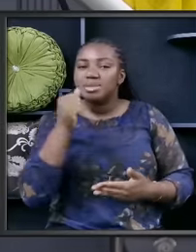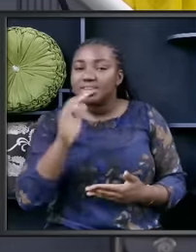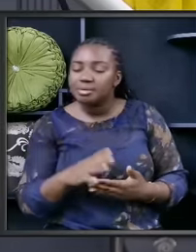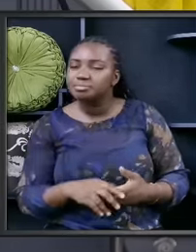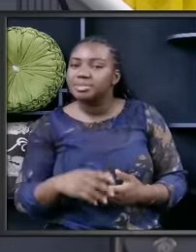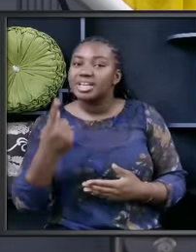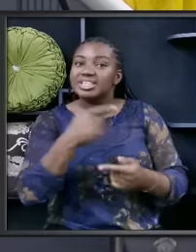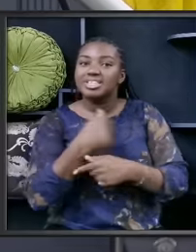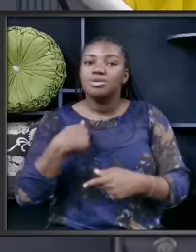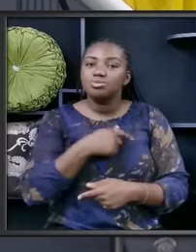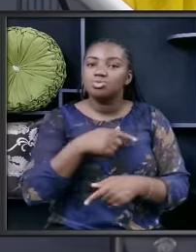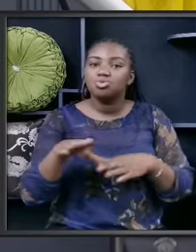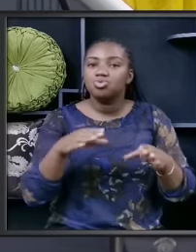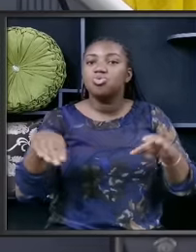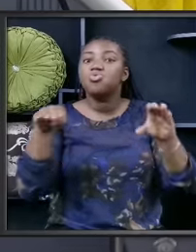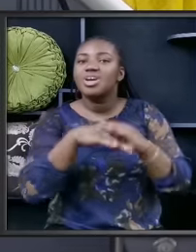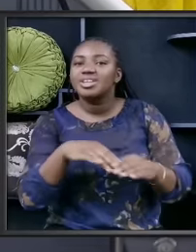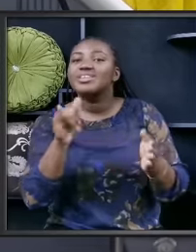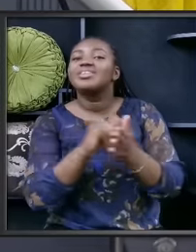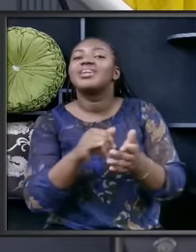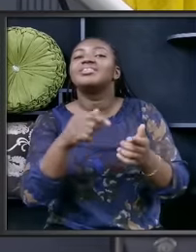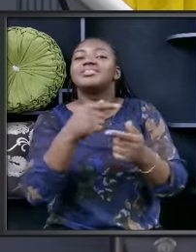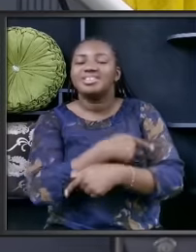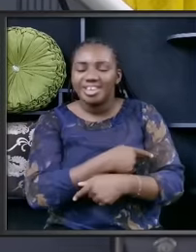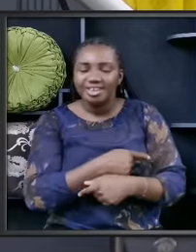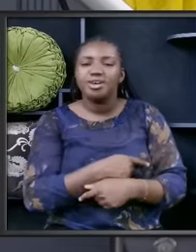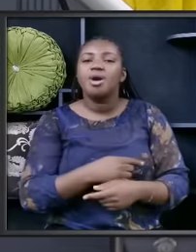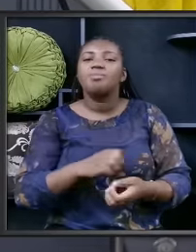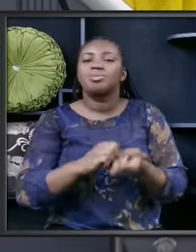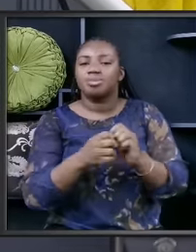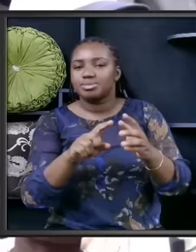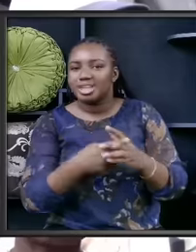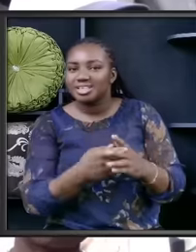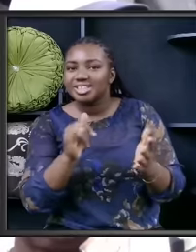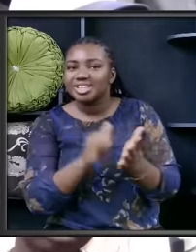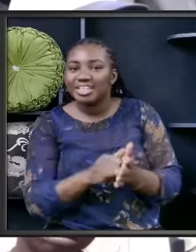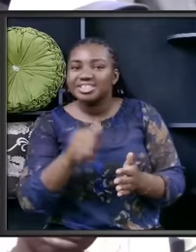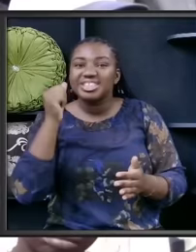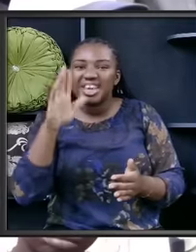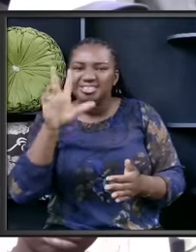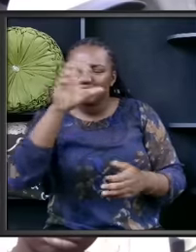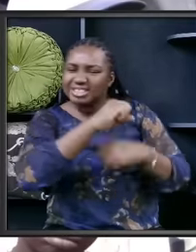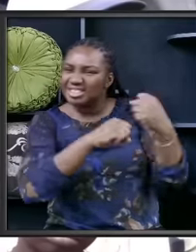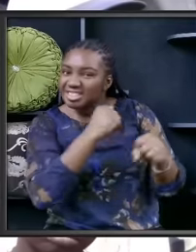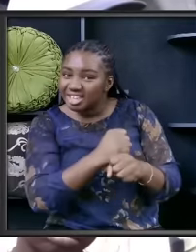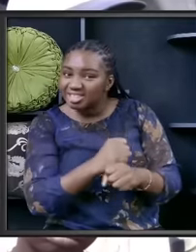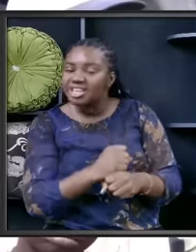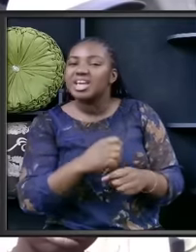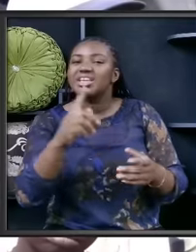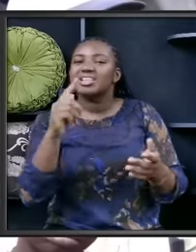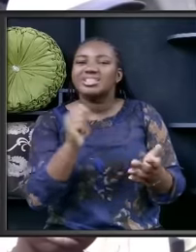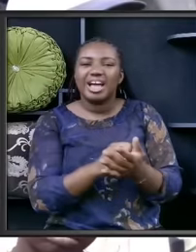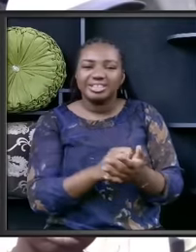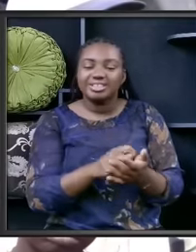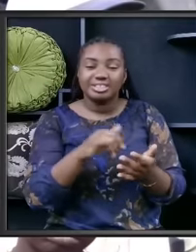do wedding, now that day, now wahala starts. He tell me, say, made that girl 3 years. May in foot,